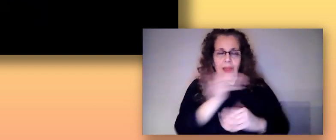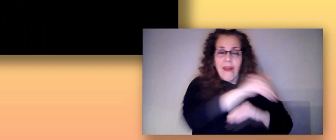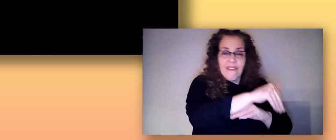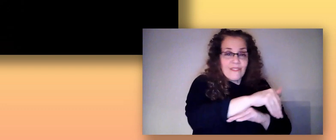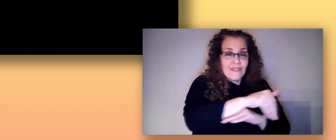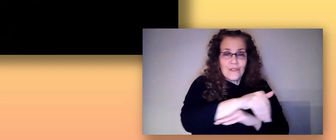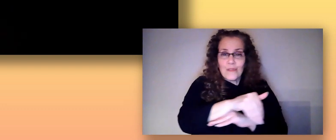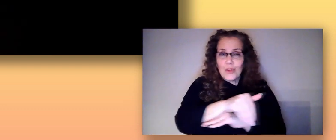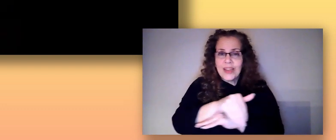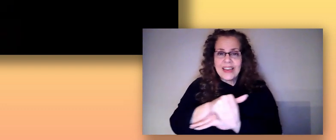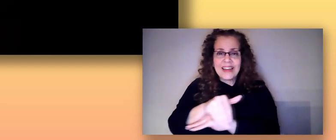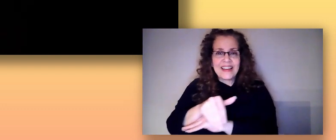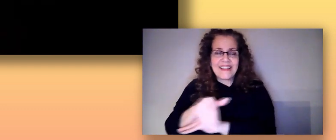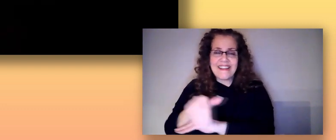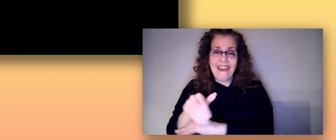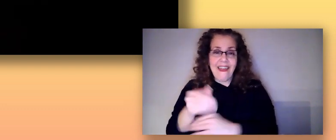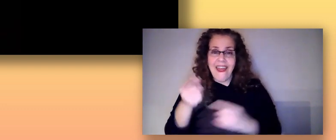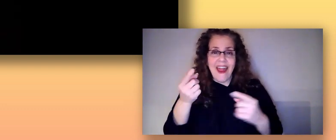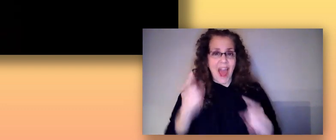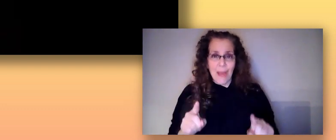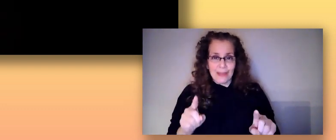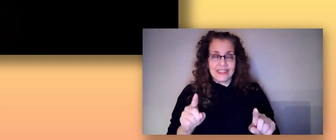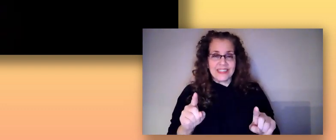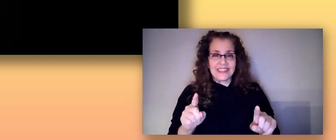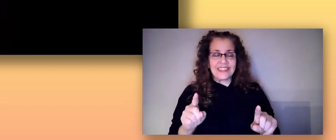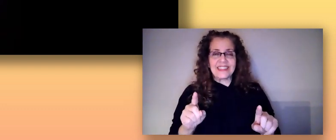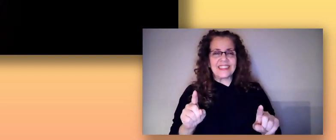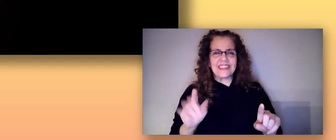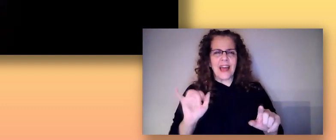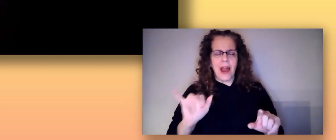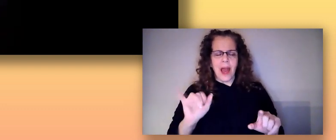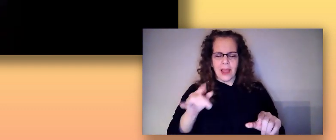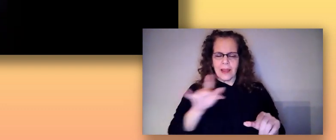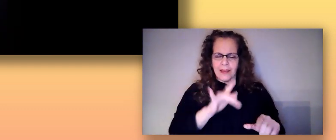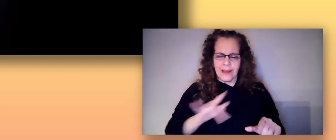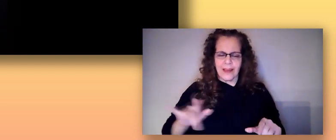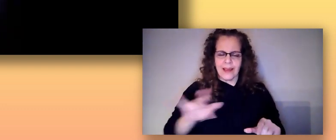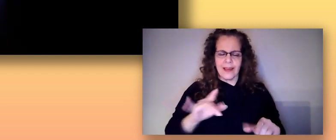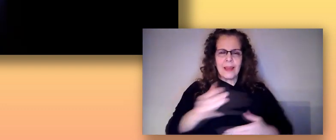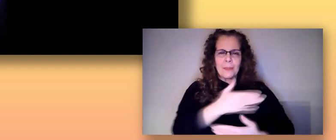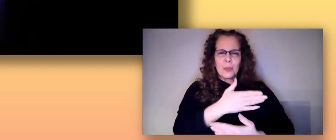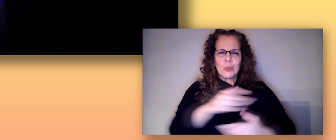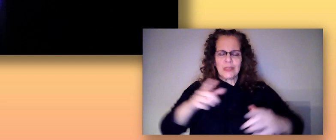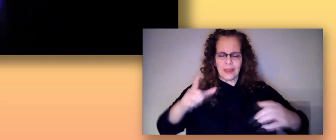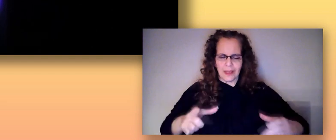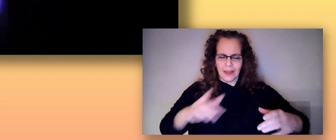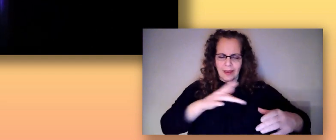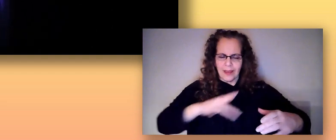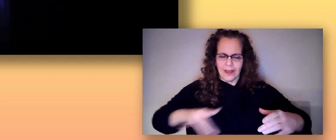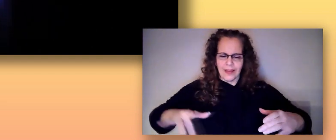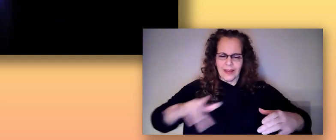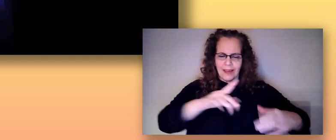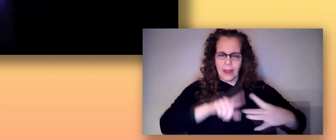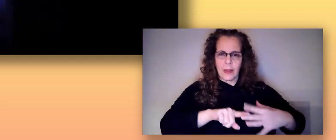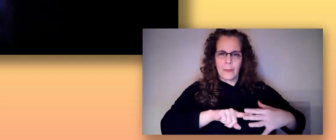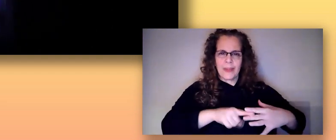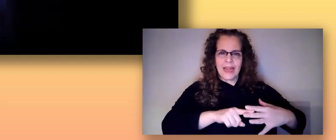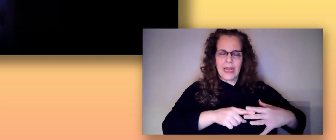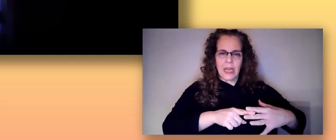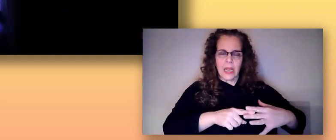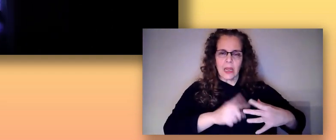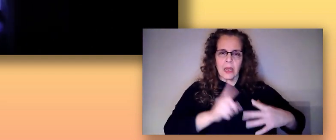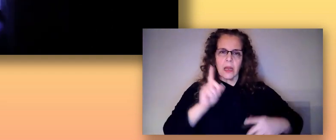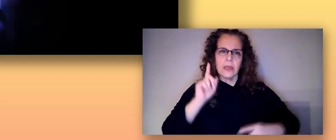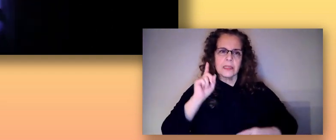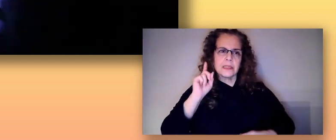night, as sure as Neptune rises, like a groove in a record at the beginning of a lovely song, a